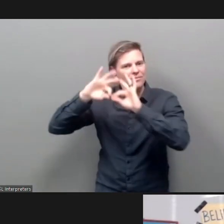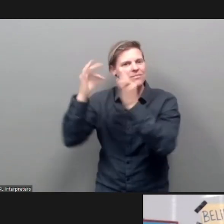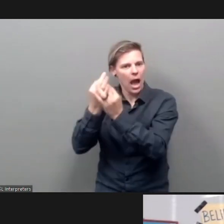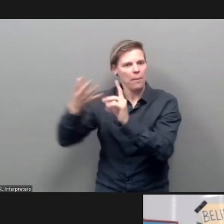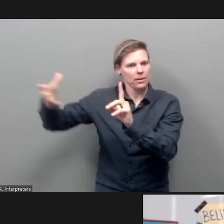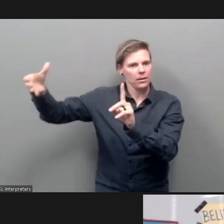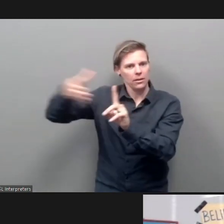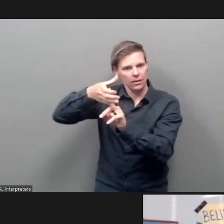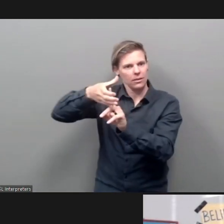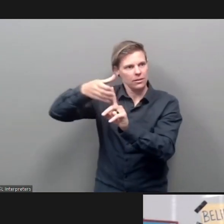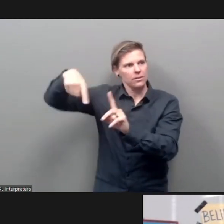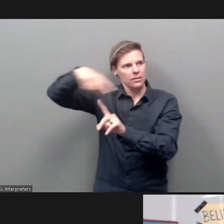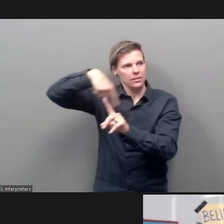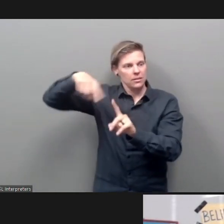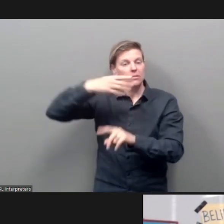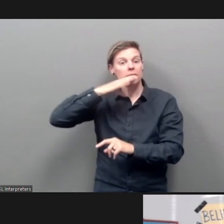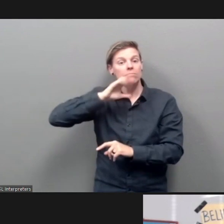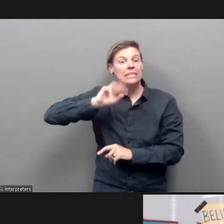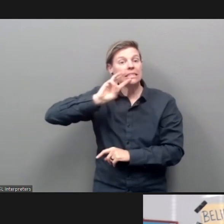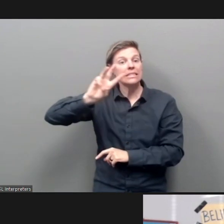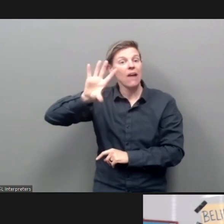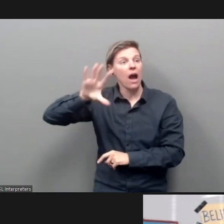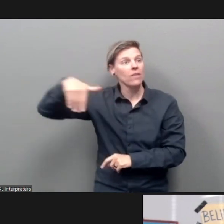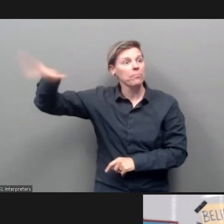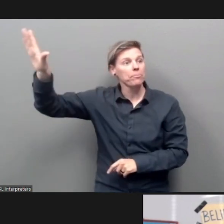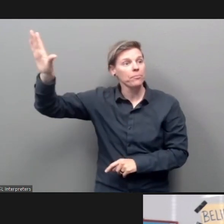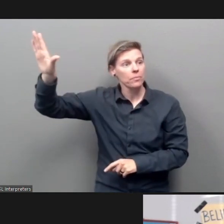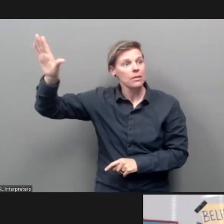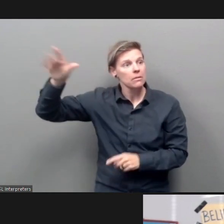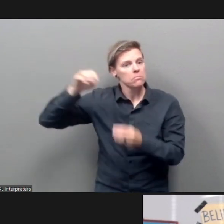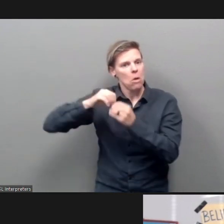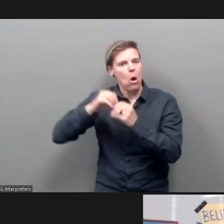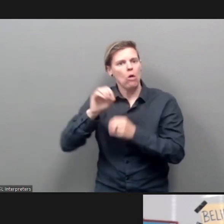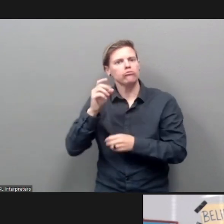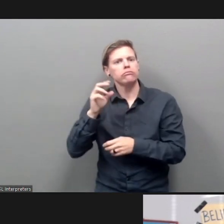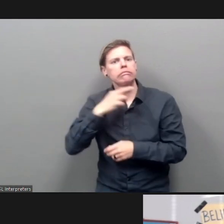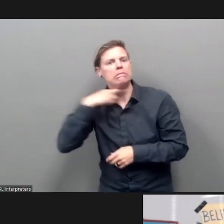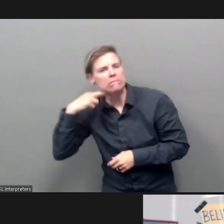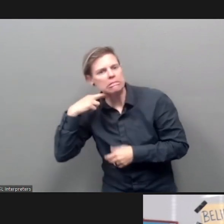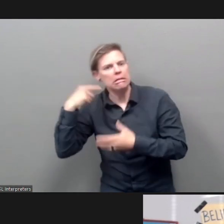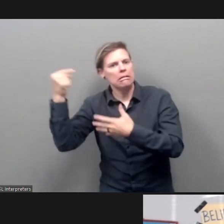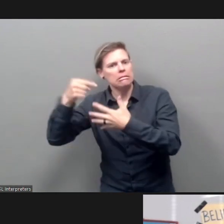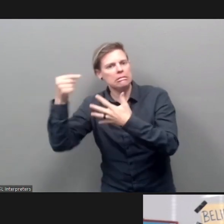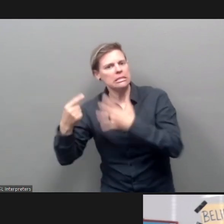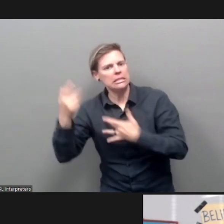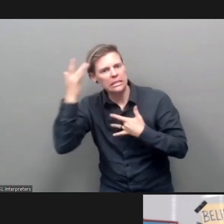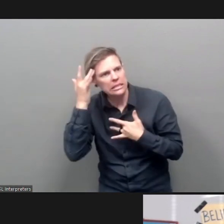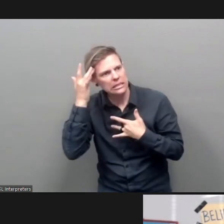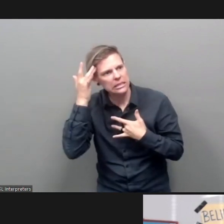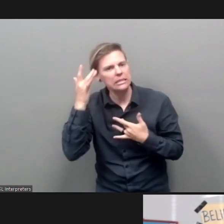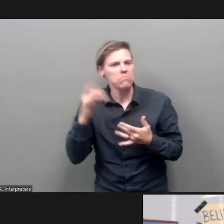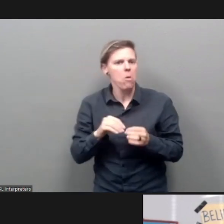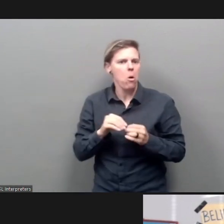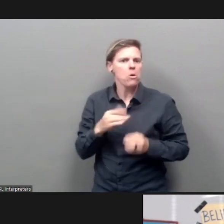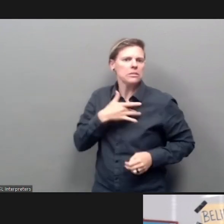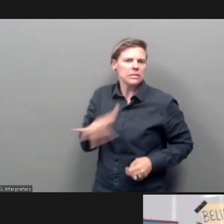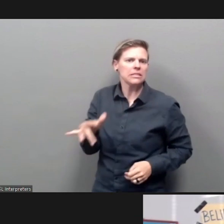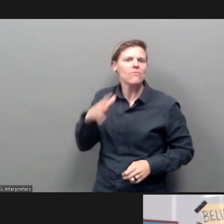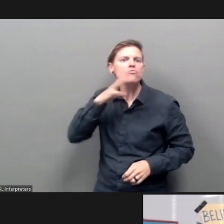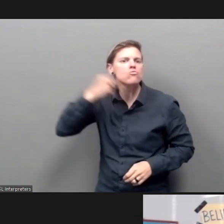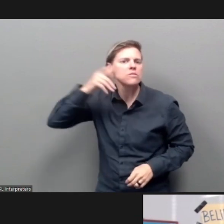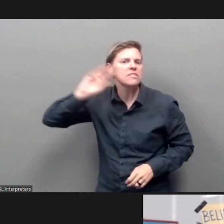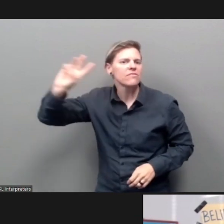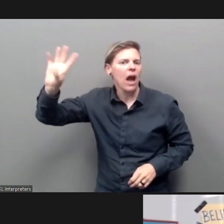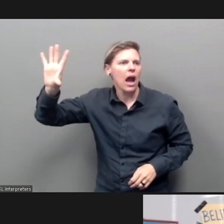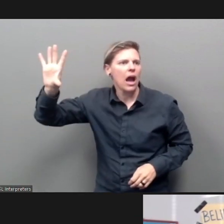having an underlying condition are well over, it's like 75, 80%. And so everyone should get